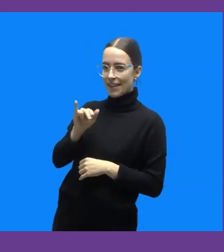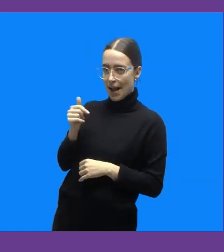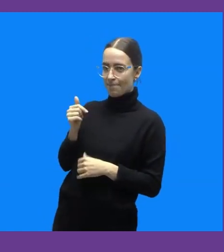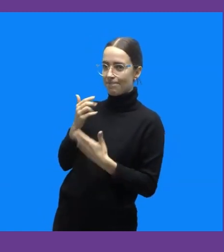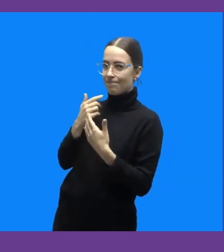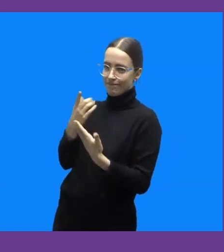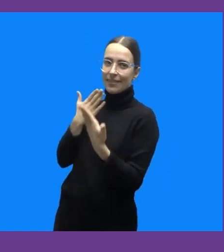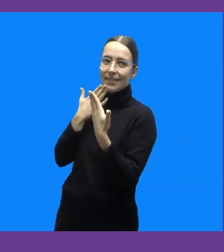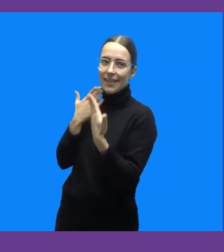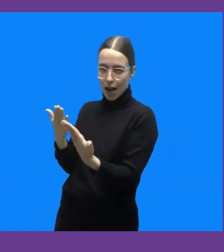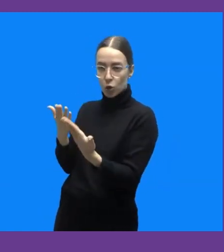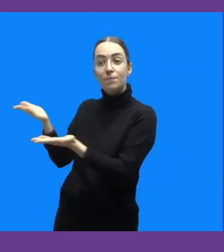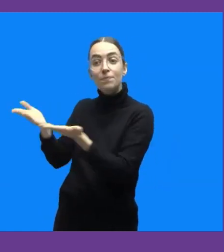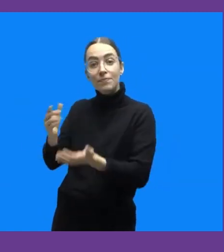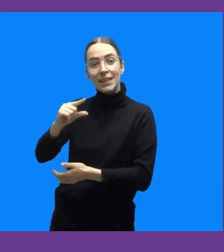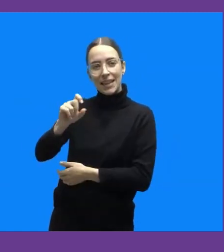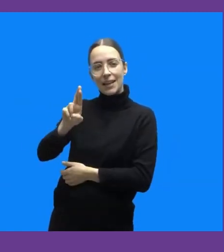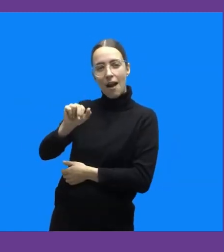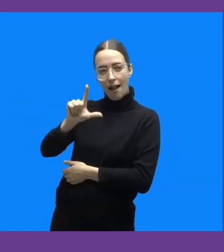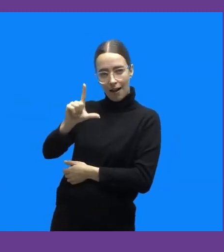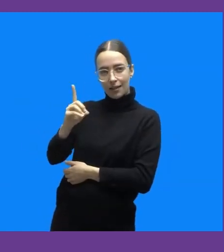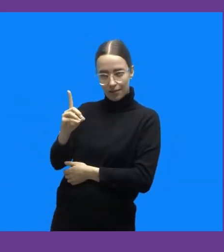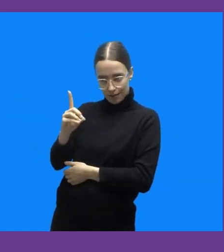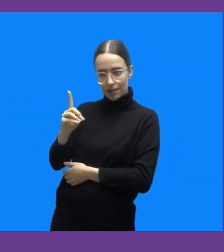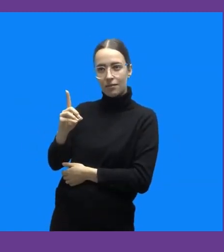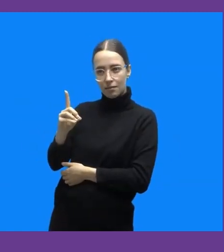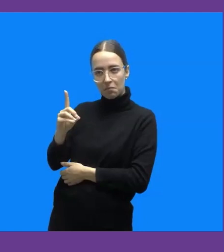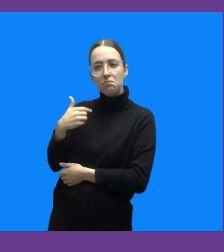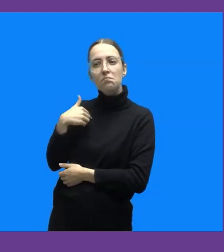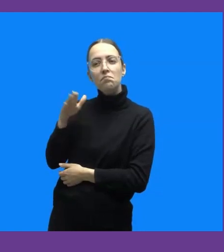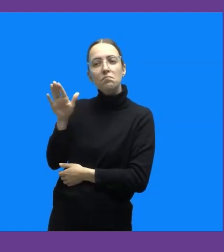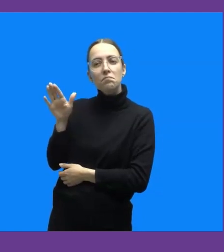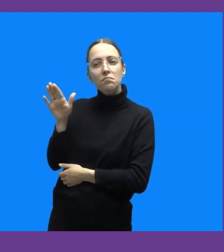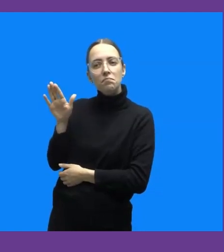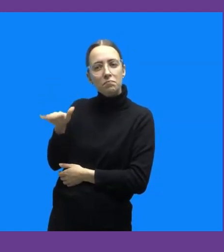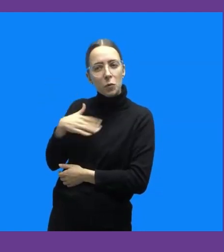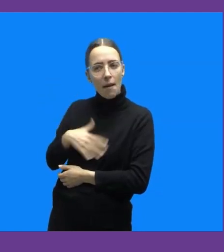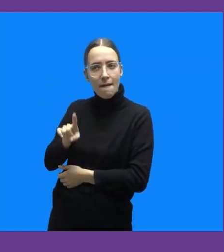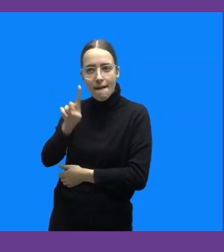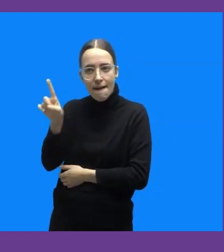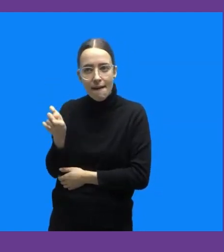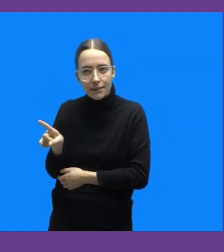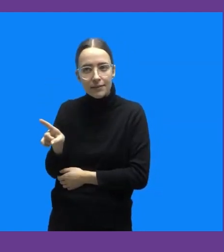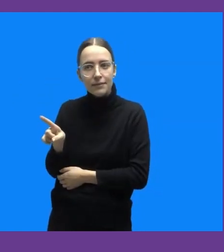Anne and Alice to respond the same question, and is, how do you envision the collaboration between